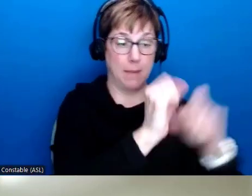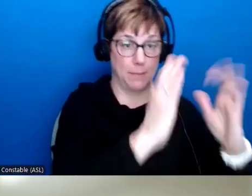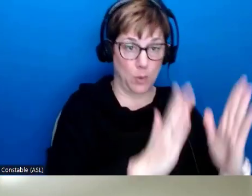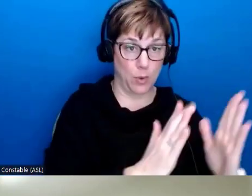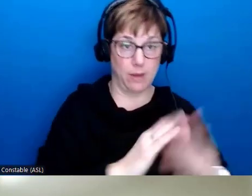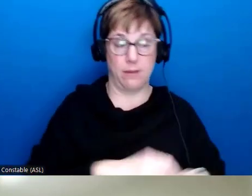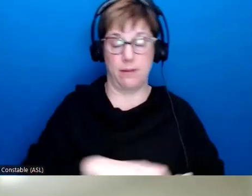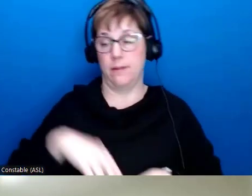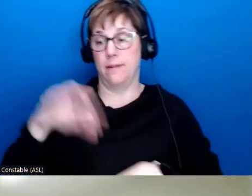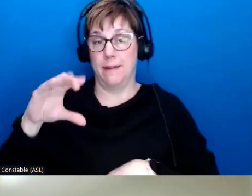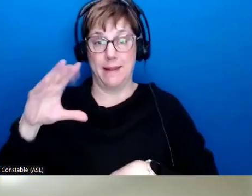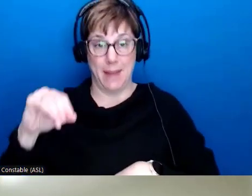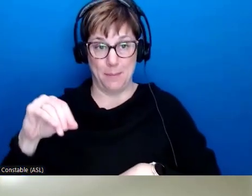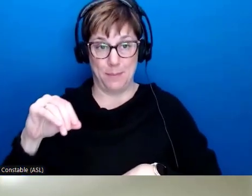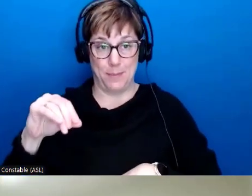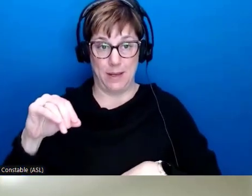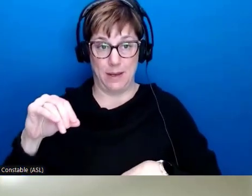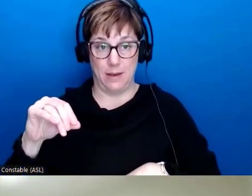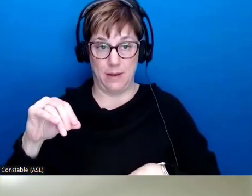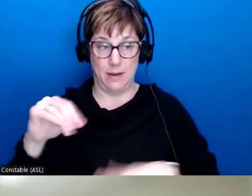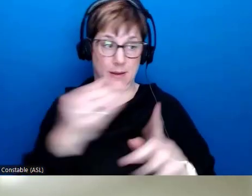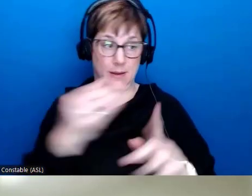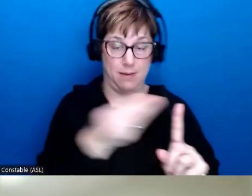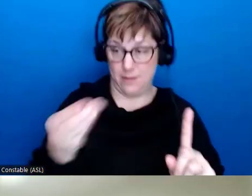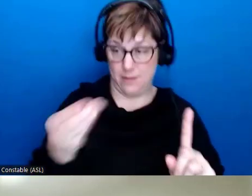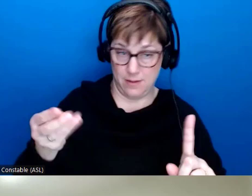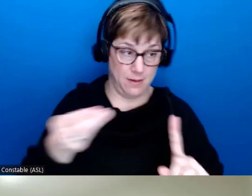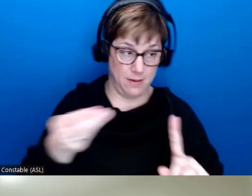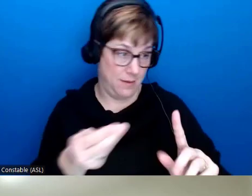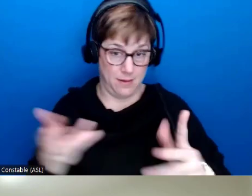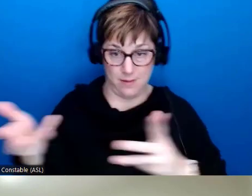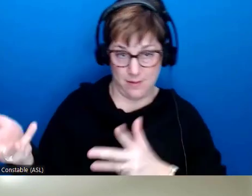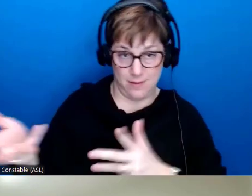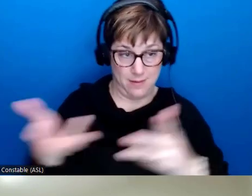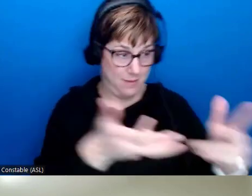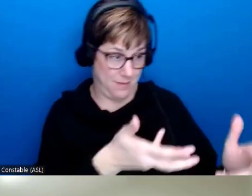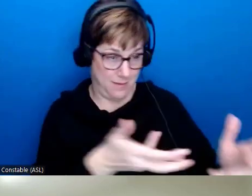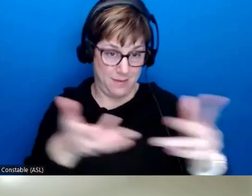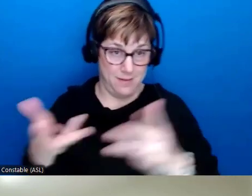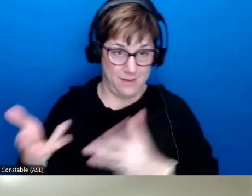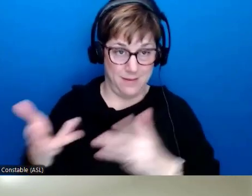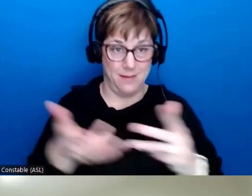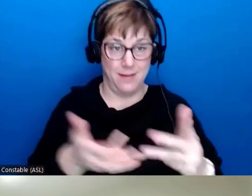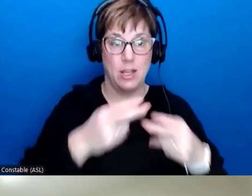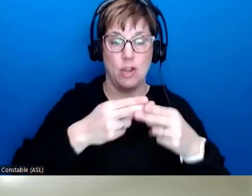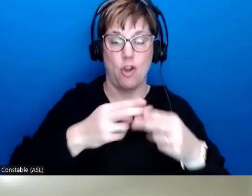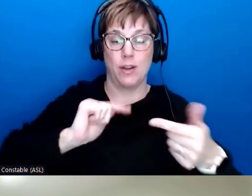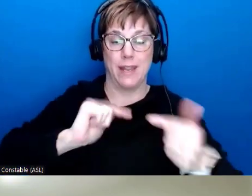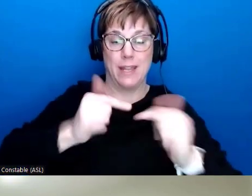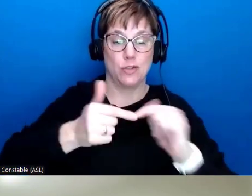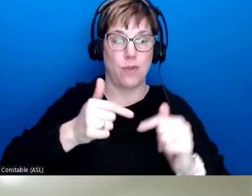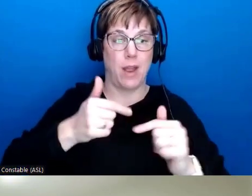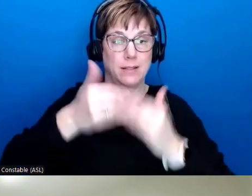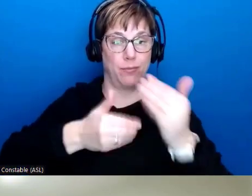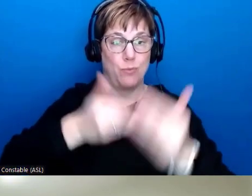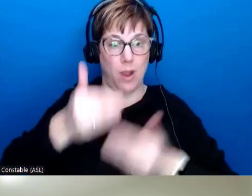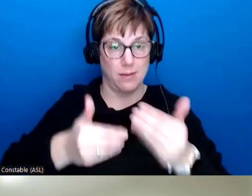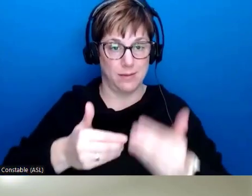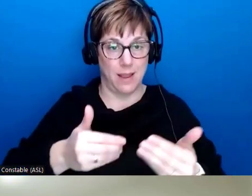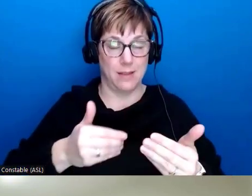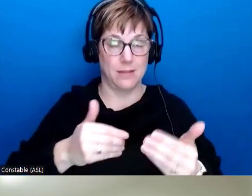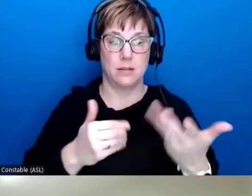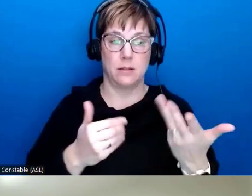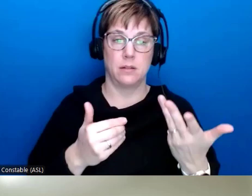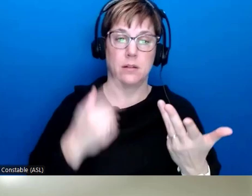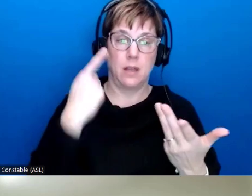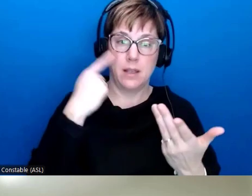employer on when they ask for reasonable accommodations, and that's called an interactive process. And it's basically what it